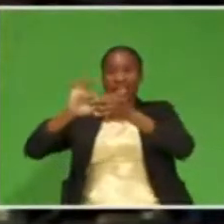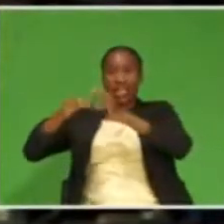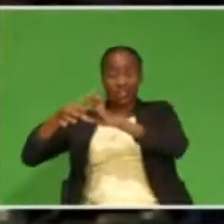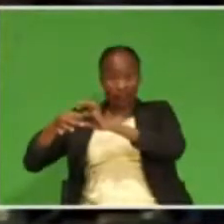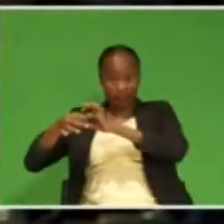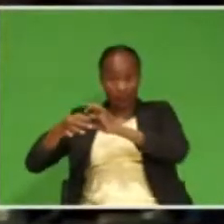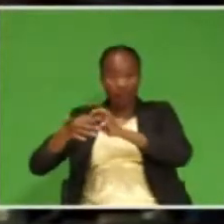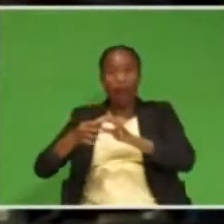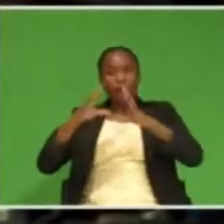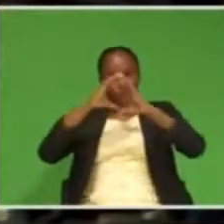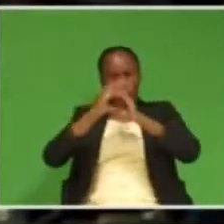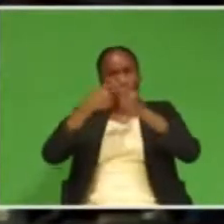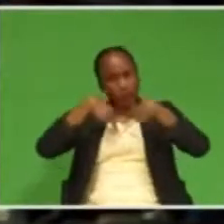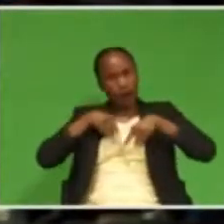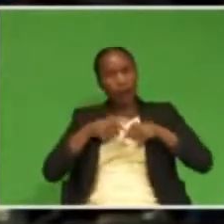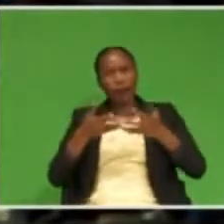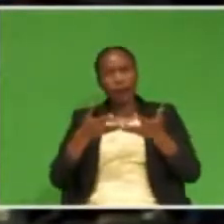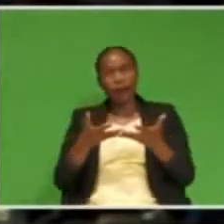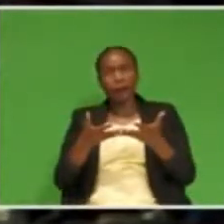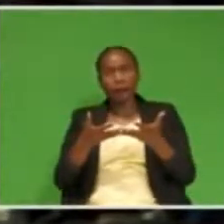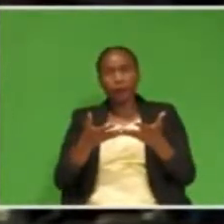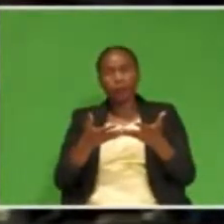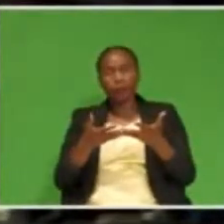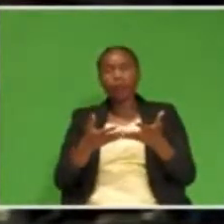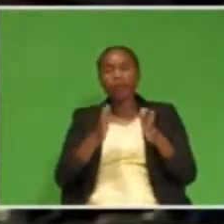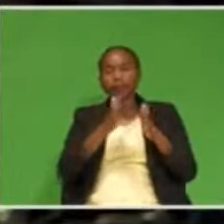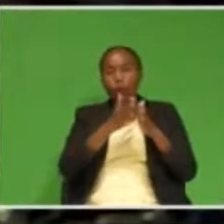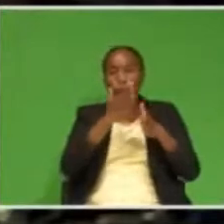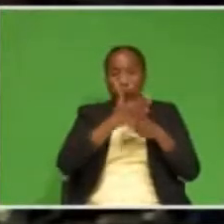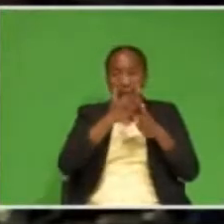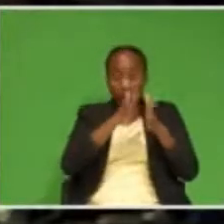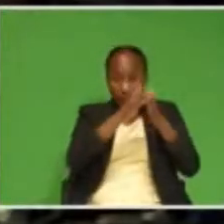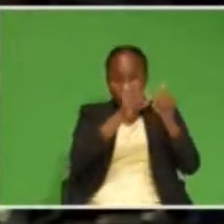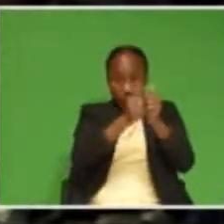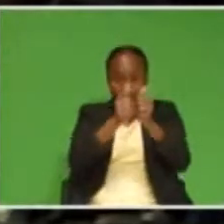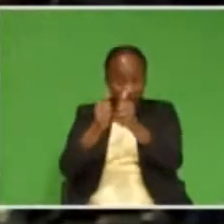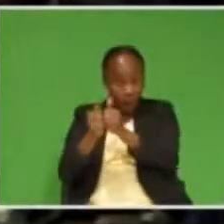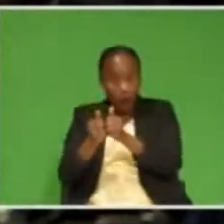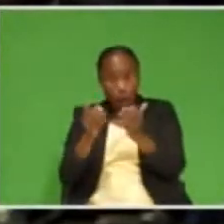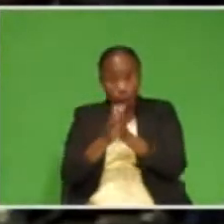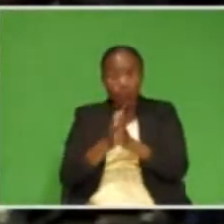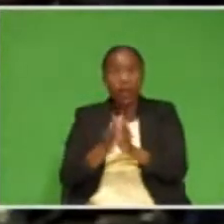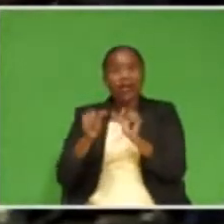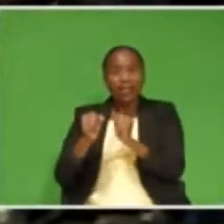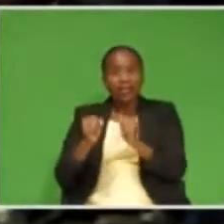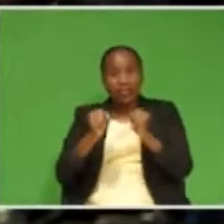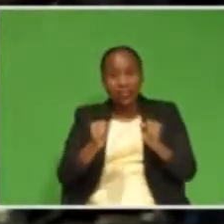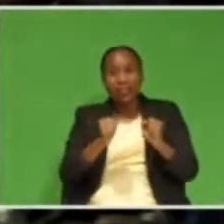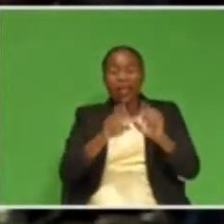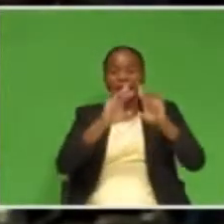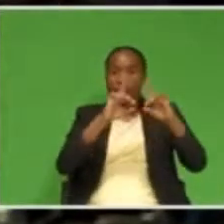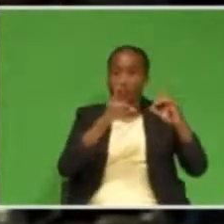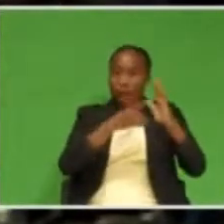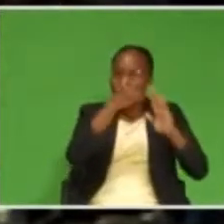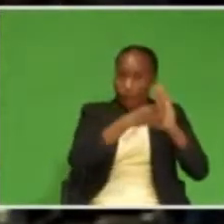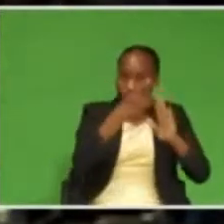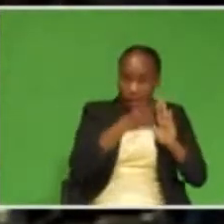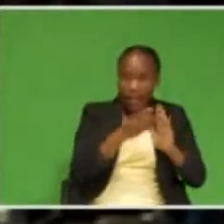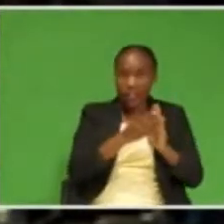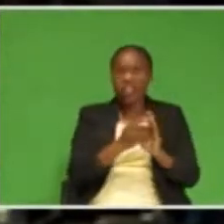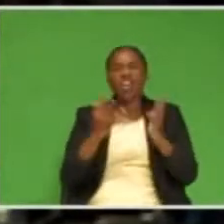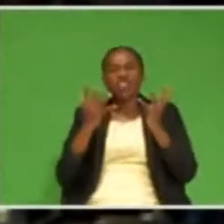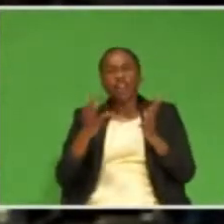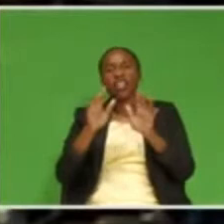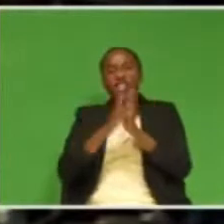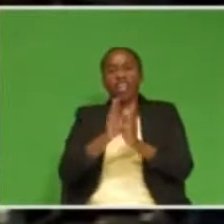be on collaboration, on sustainable development, the just energy